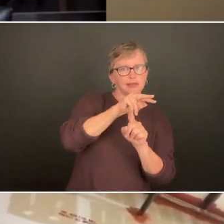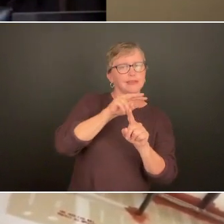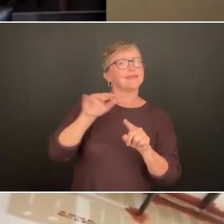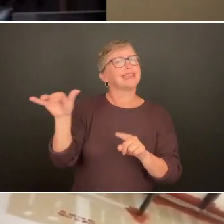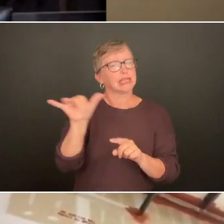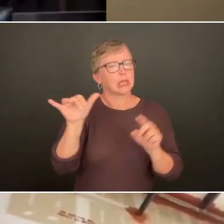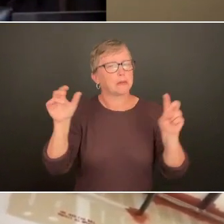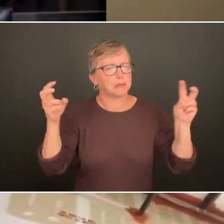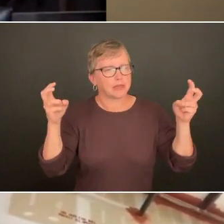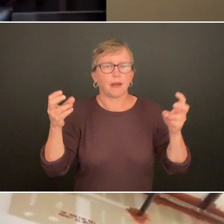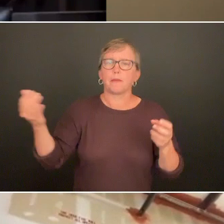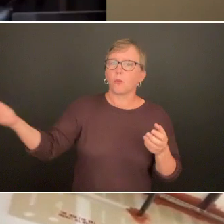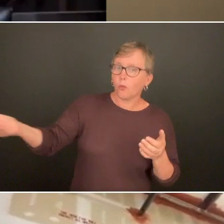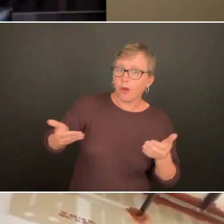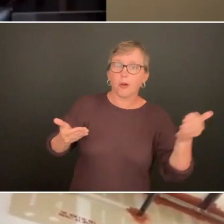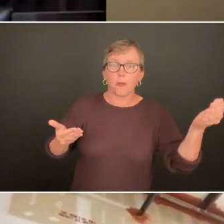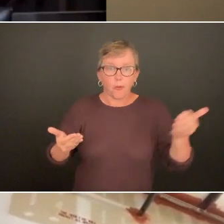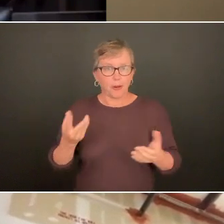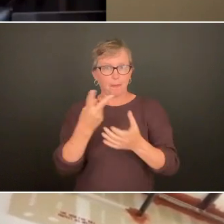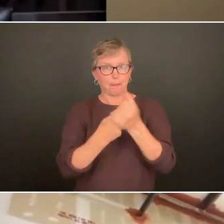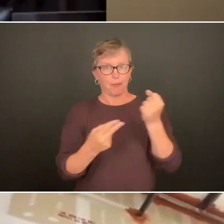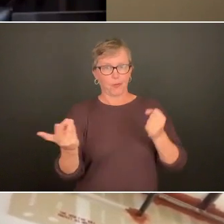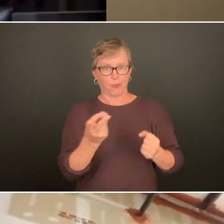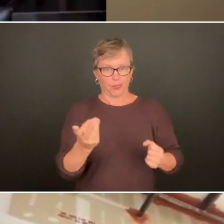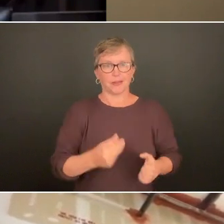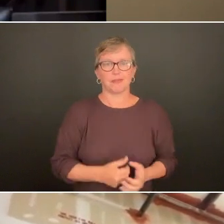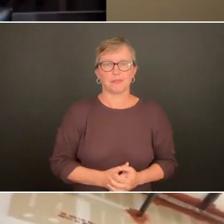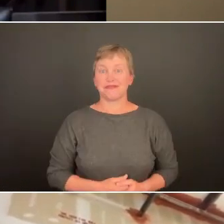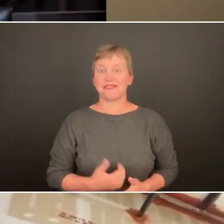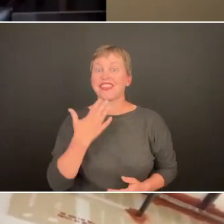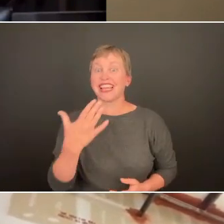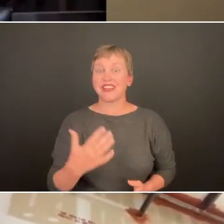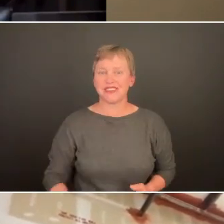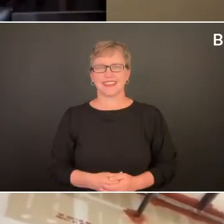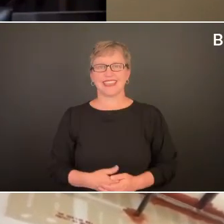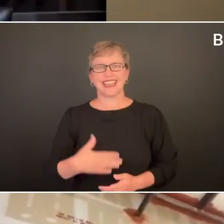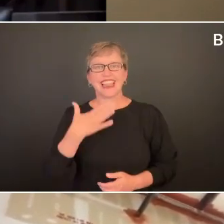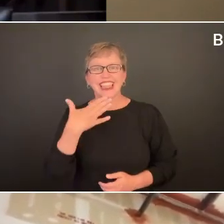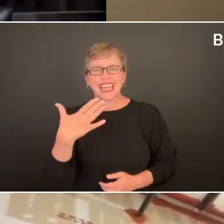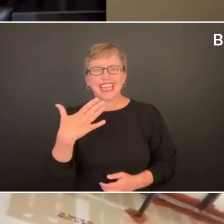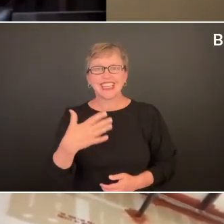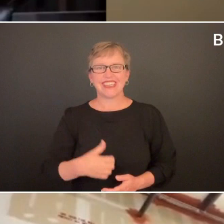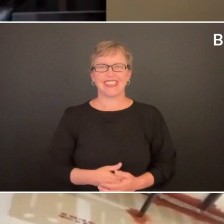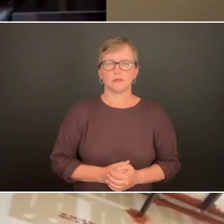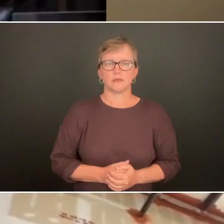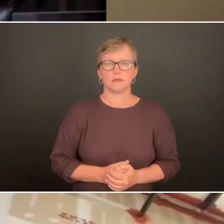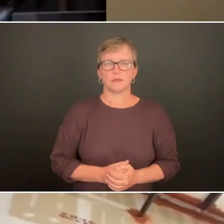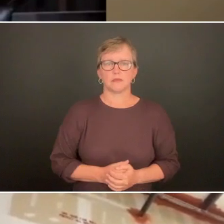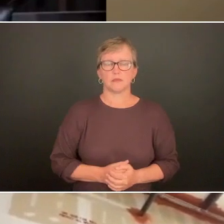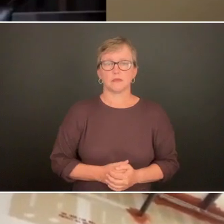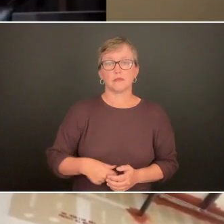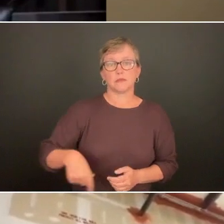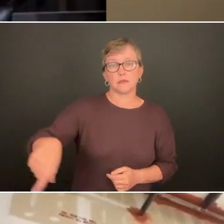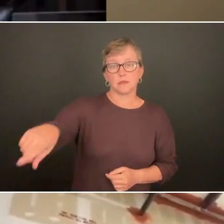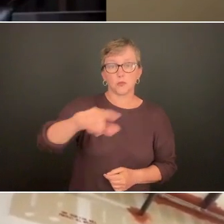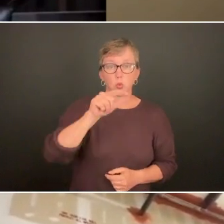different perspectives, same category. Welcome, both of you. Thanks, John. And Thanks. so, yeah,